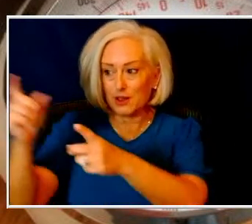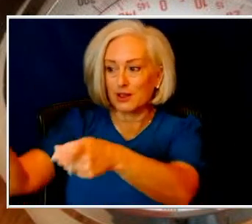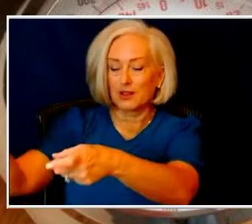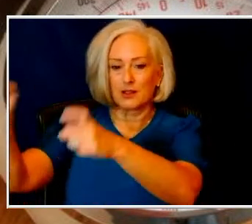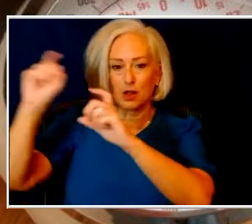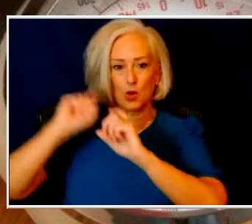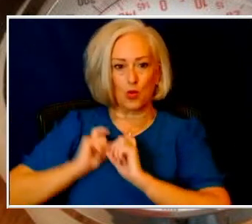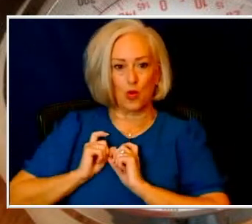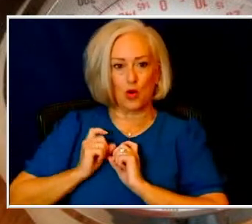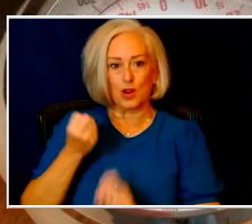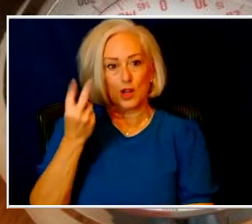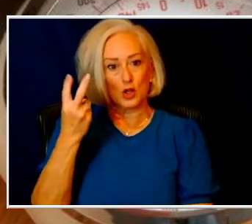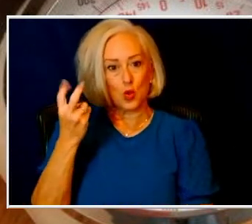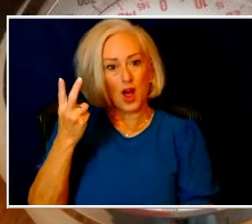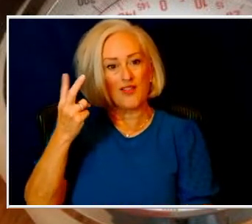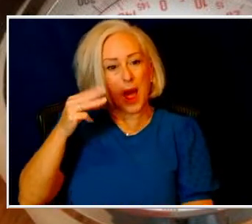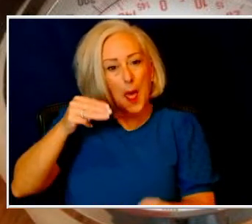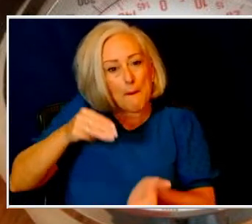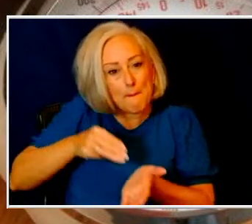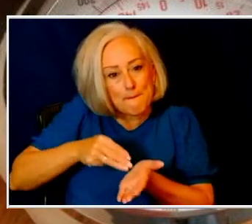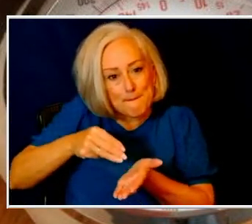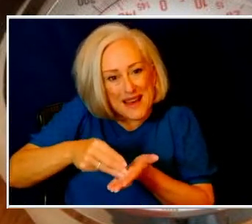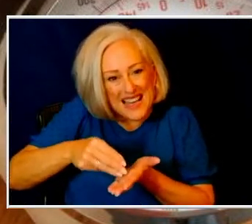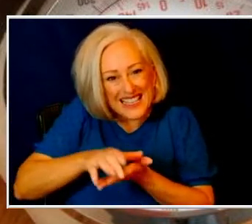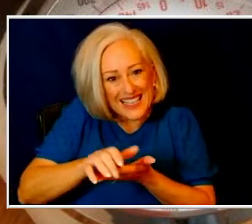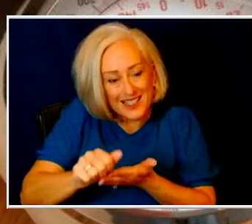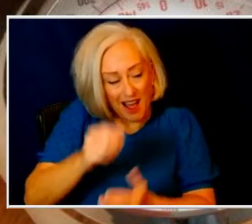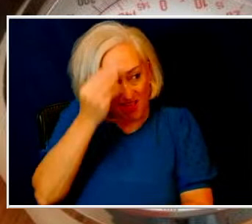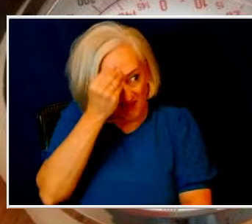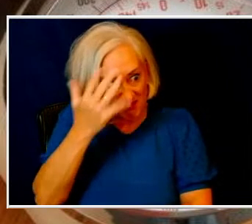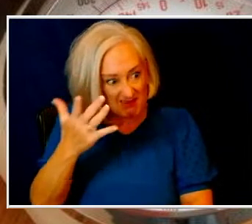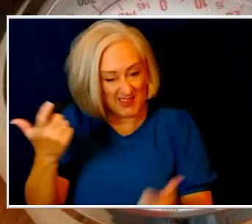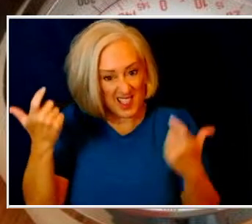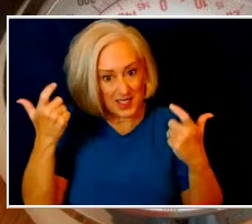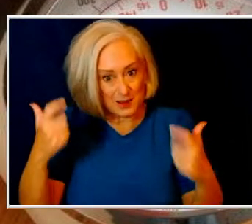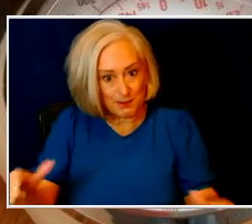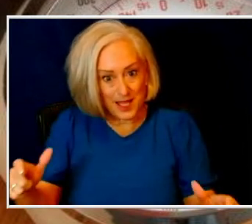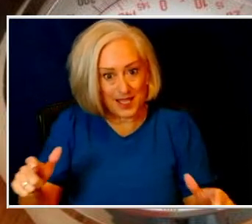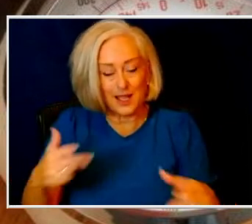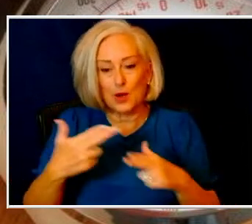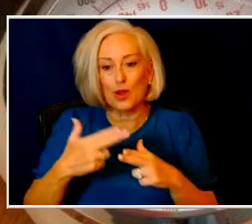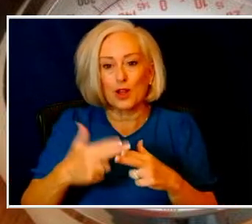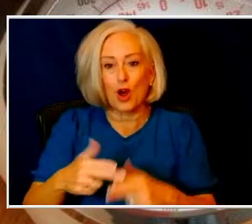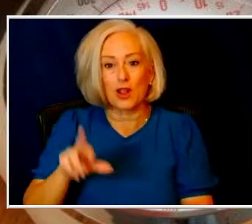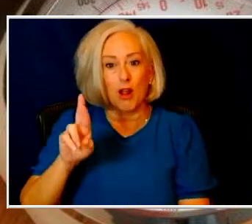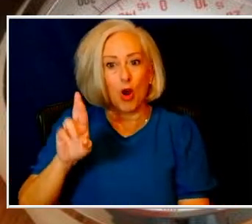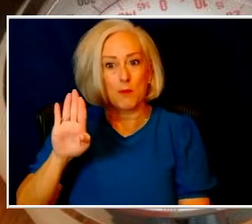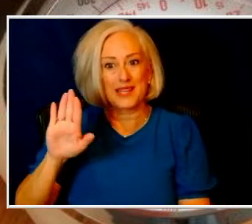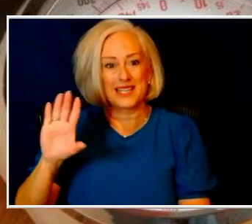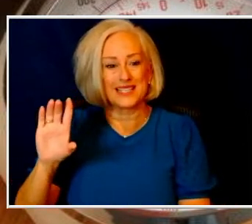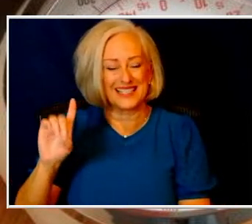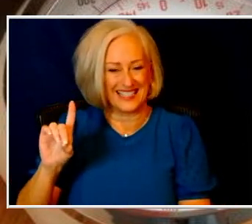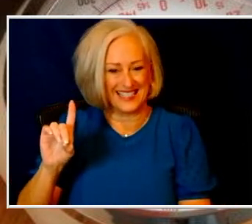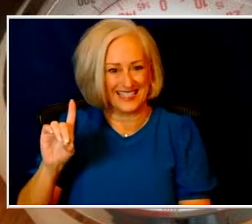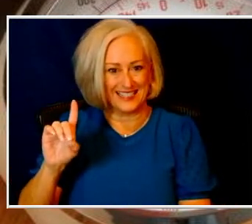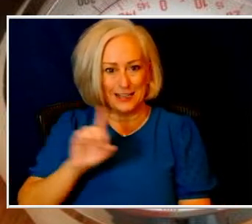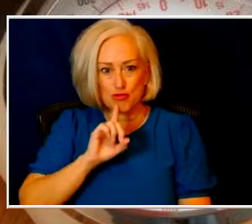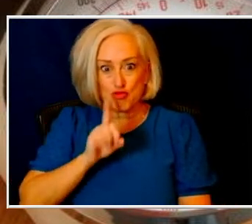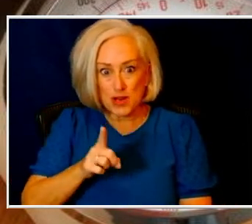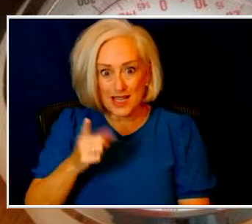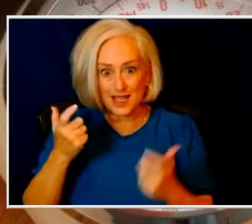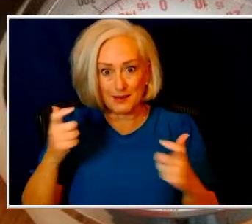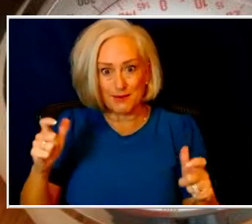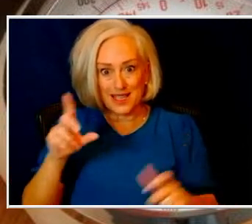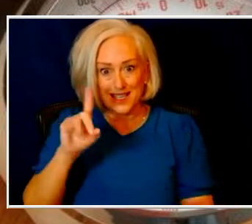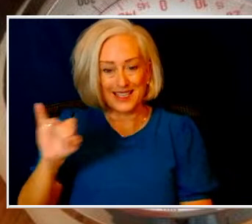that's a really big number in the research world, just to say. We call it an RBD, really big deal. A $12 million 5-year